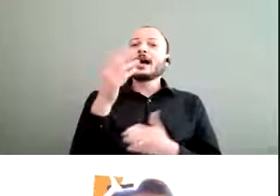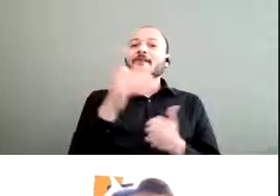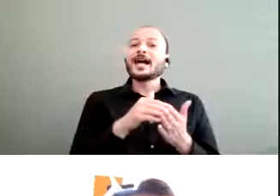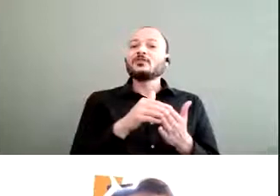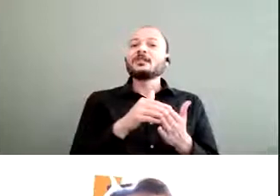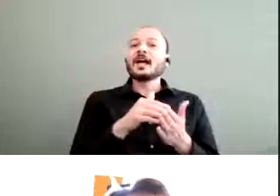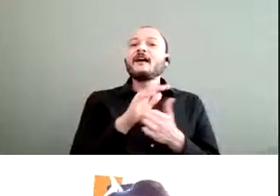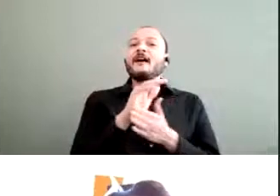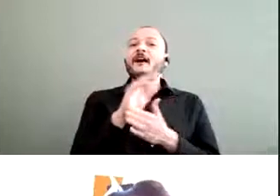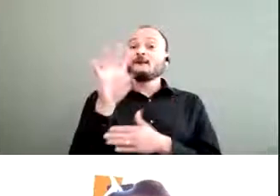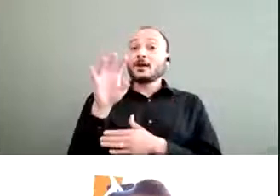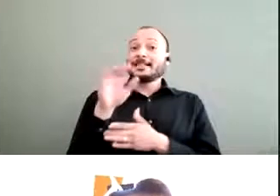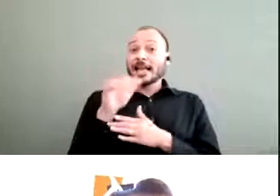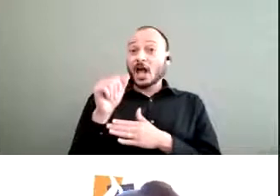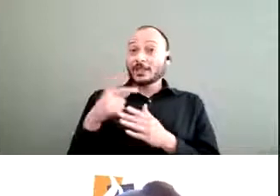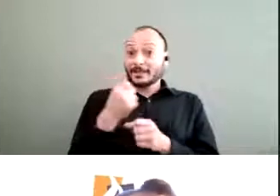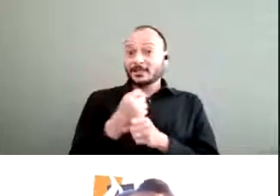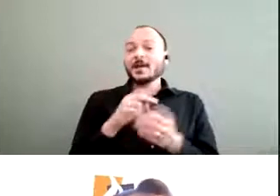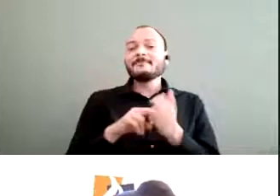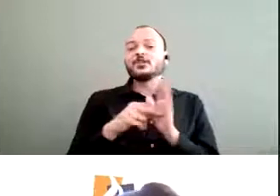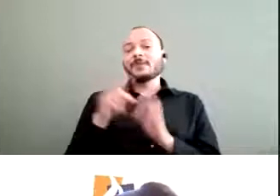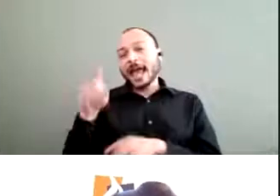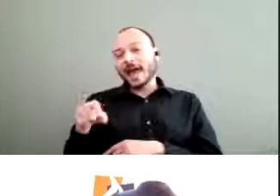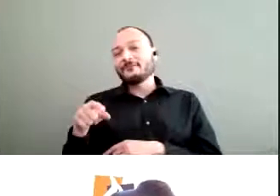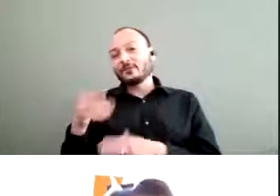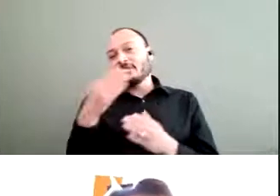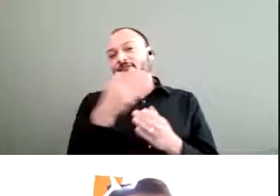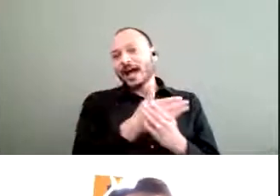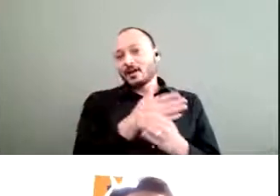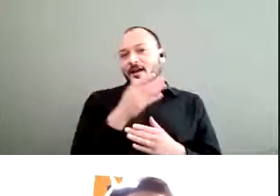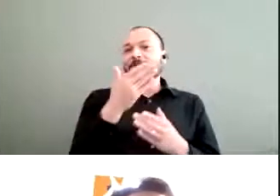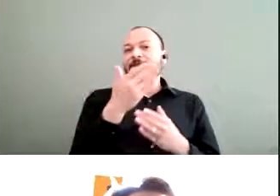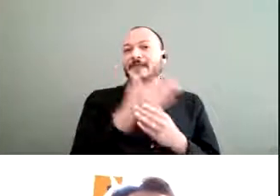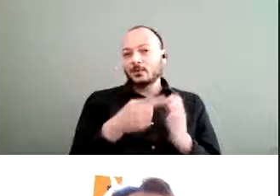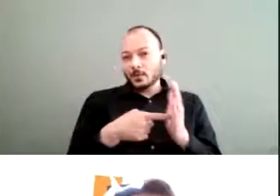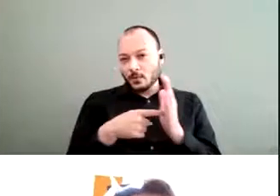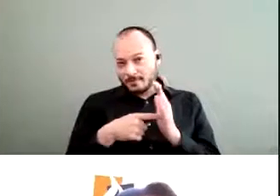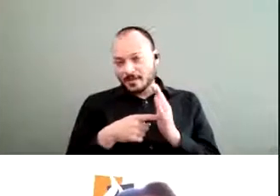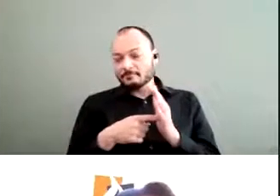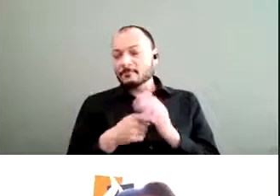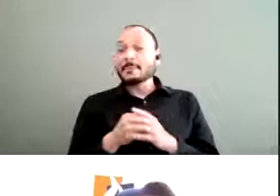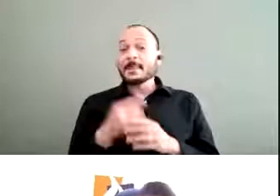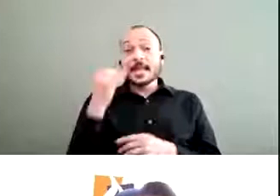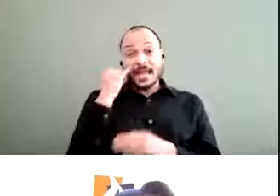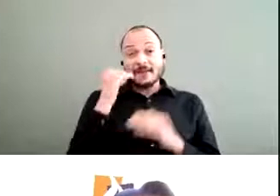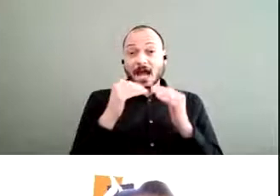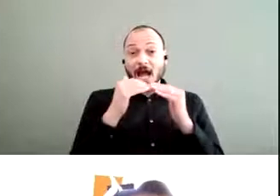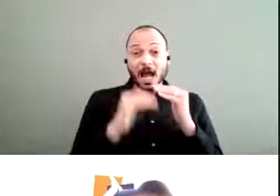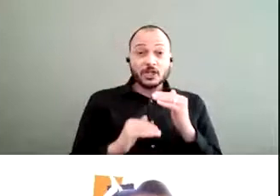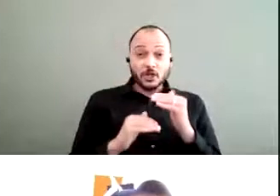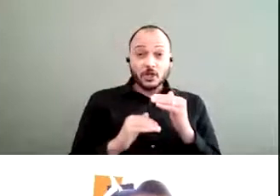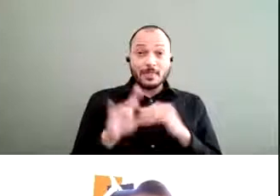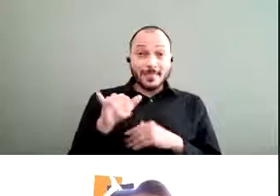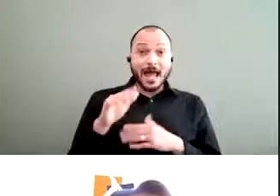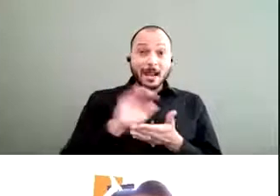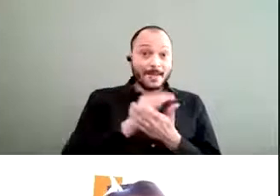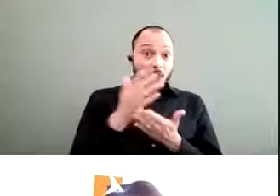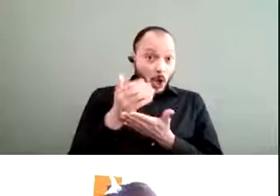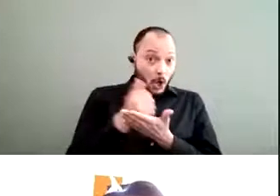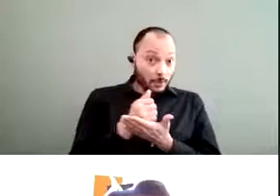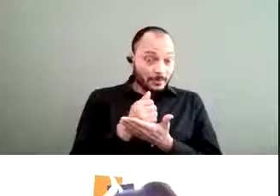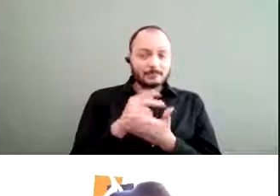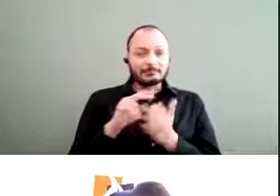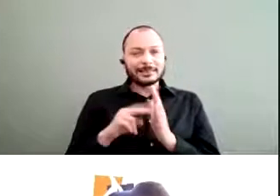have to file a return. You have a filing requirement. If you made under that amount, that doesn't mean,